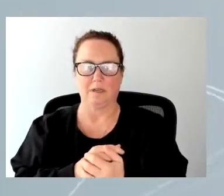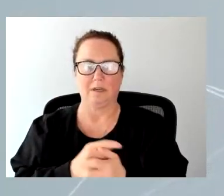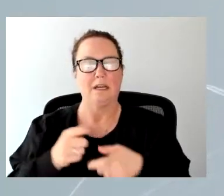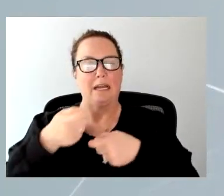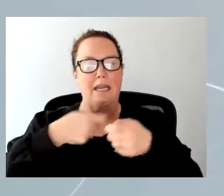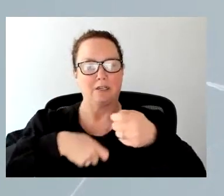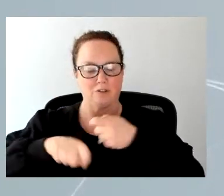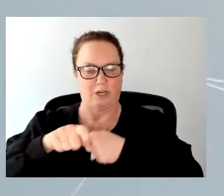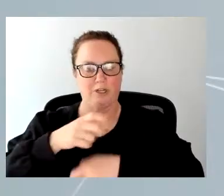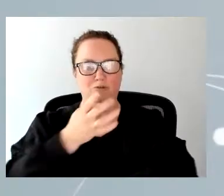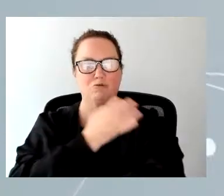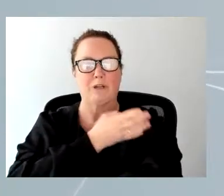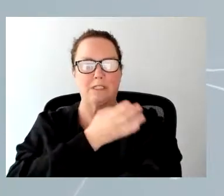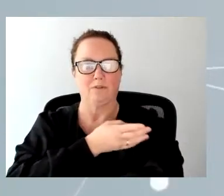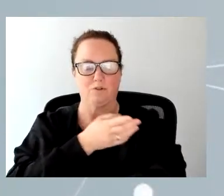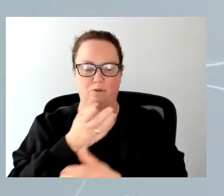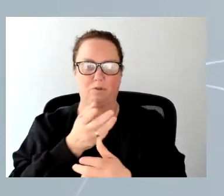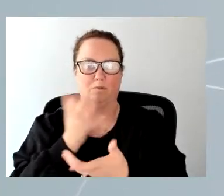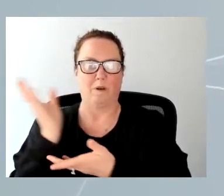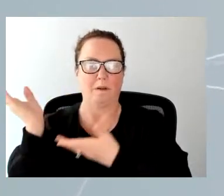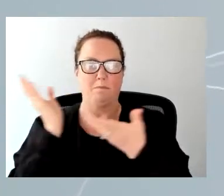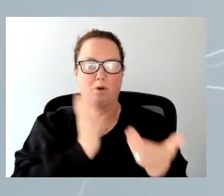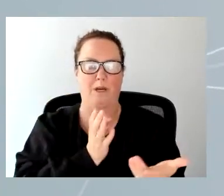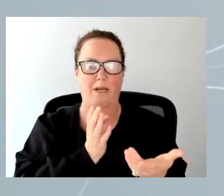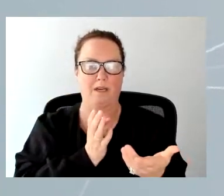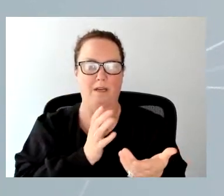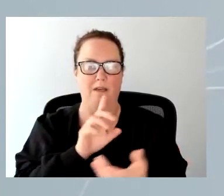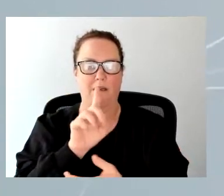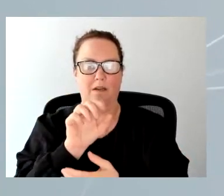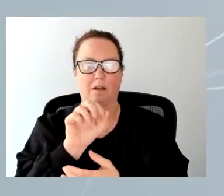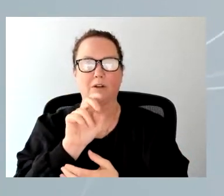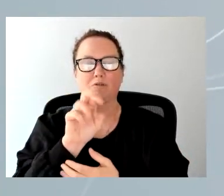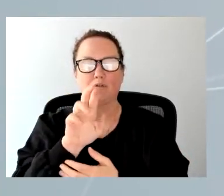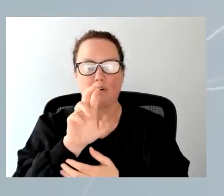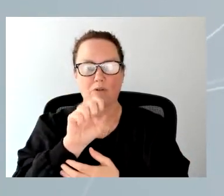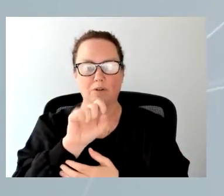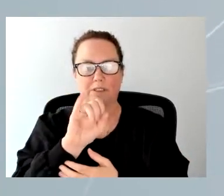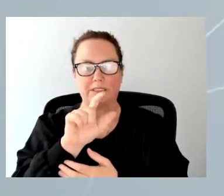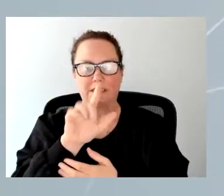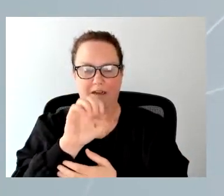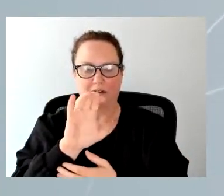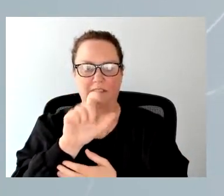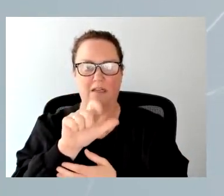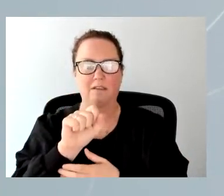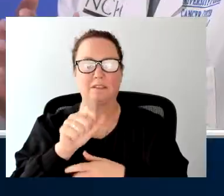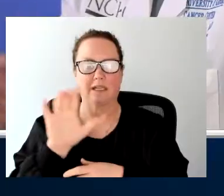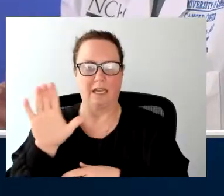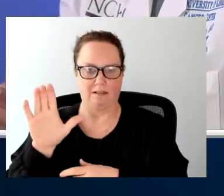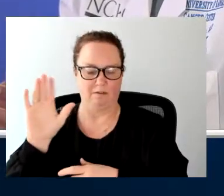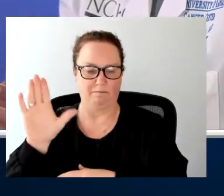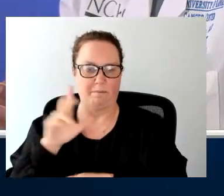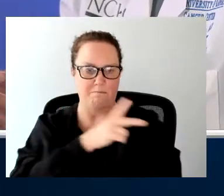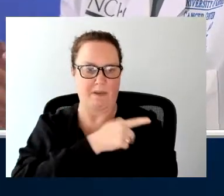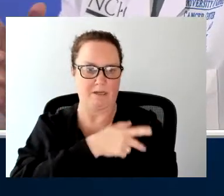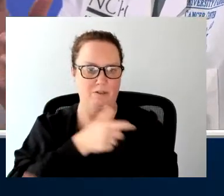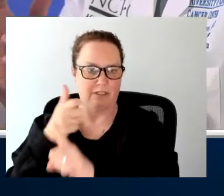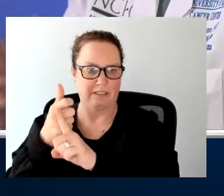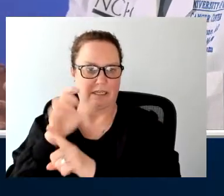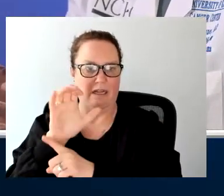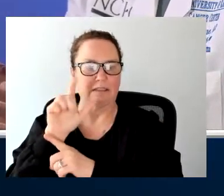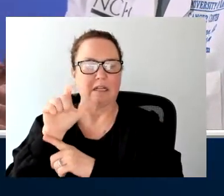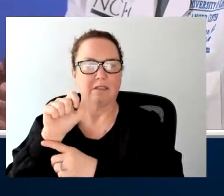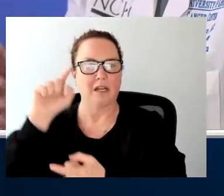transfusion, whereby we bring in donor red blood cells and take away our patient's red blood cells. What this does, it decreases